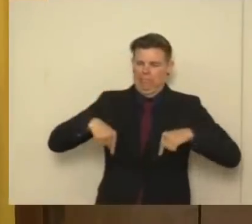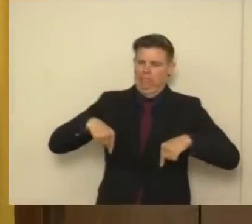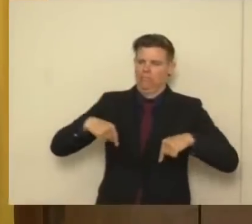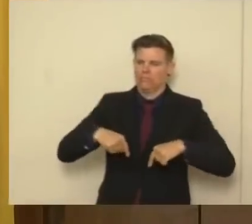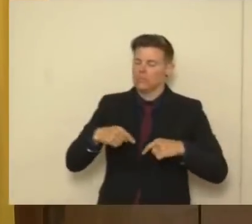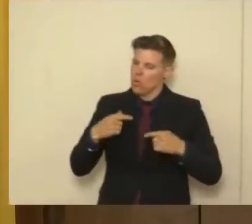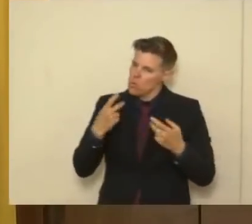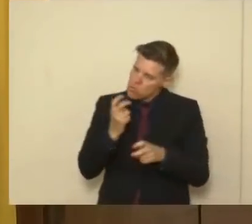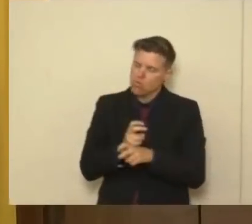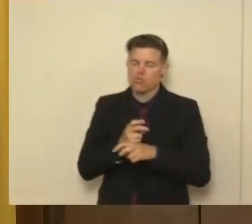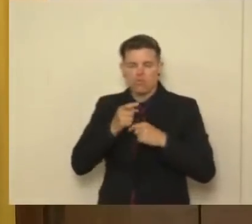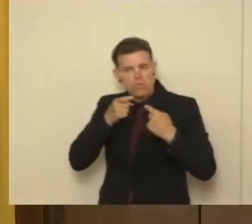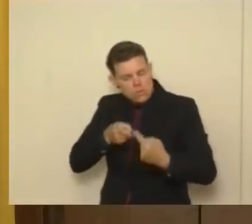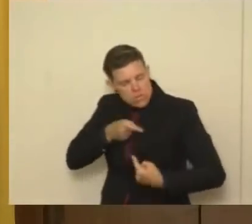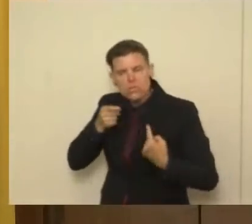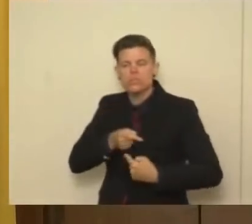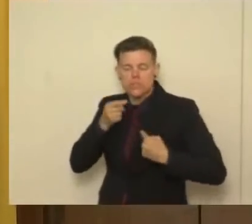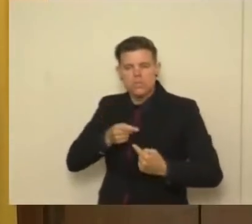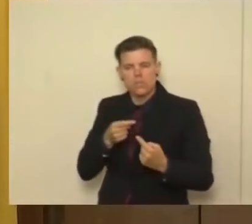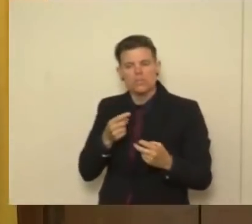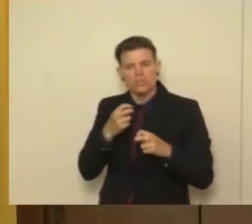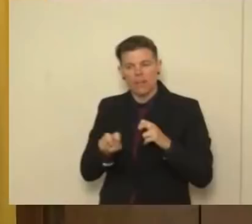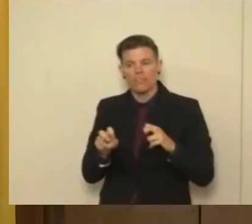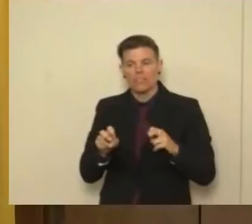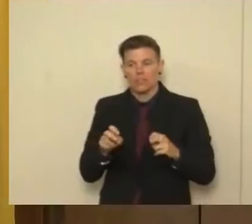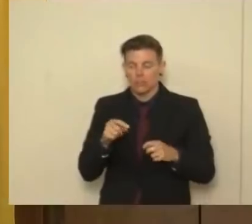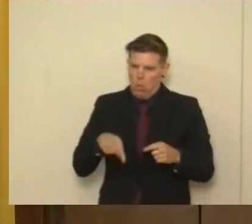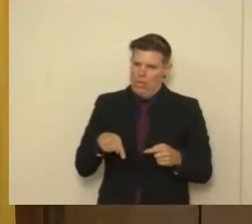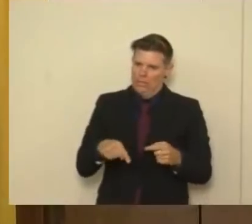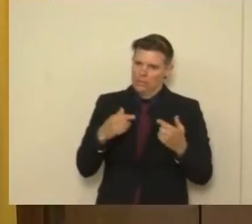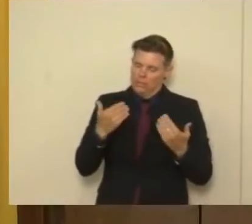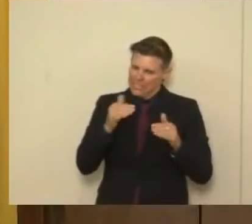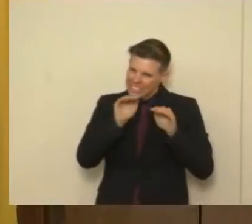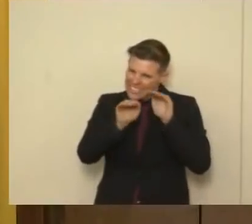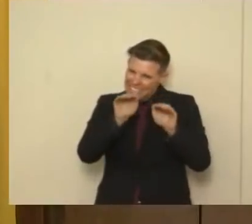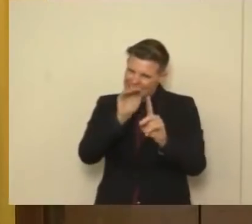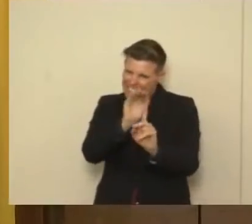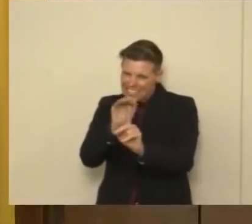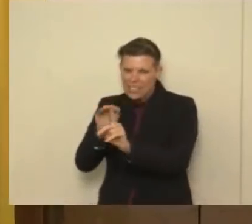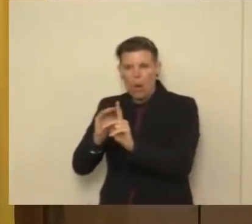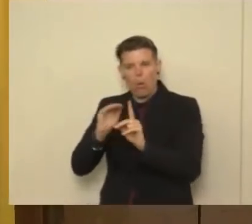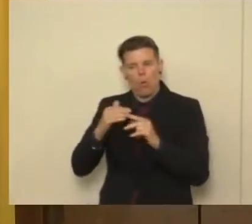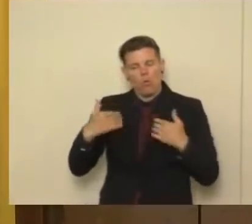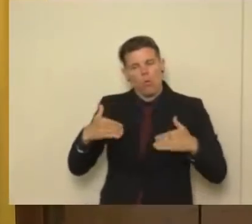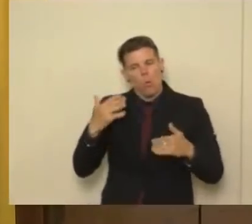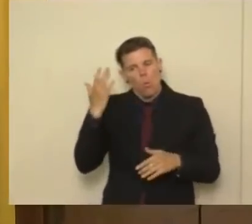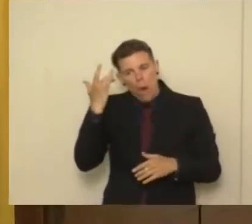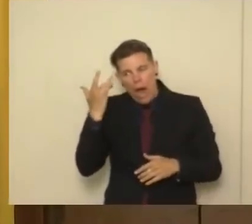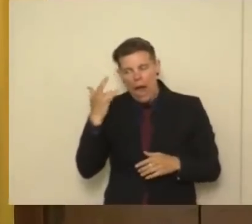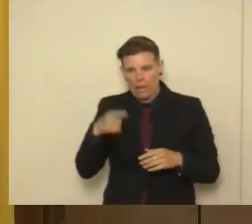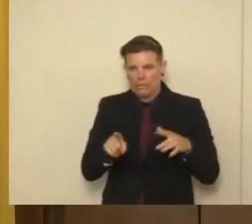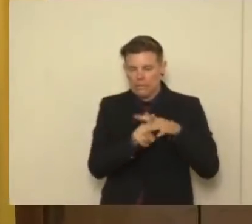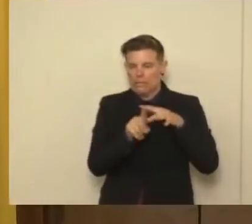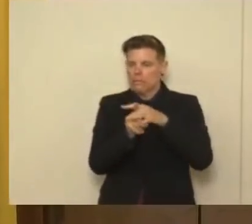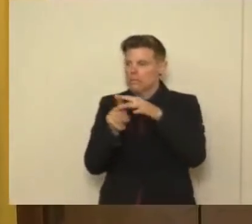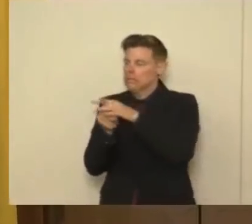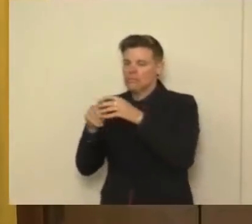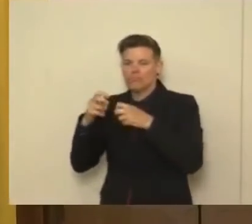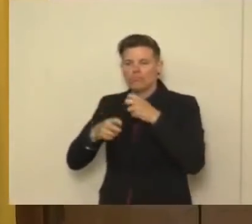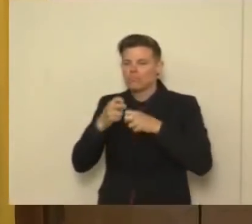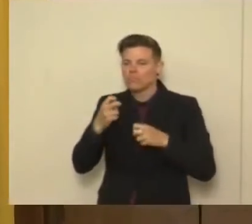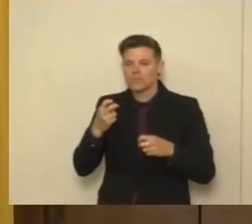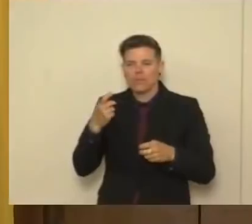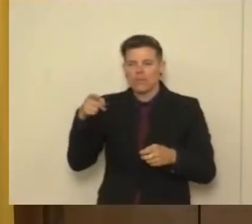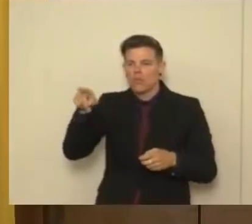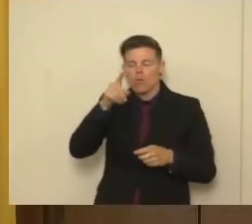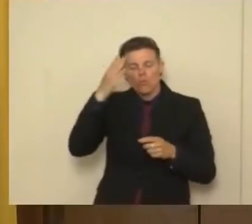me an opportunity to remind people about why this is such a problem, and there are lots of unknown long-term